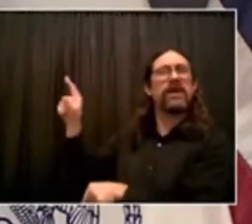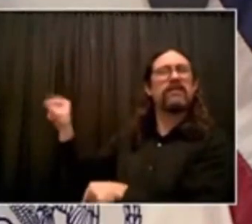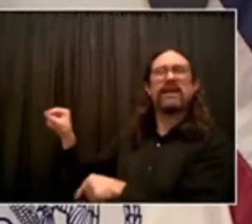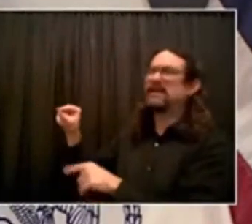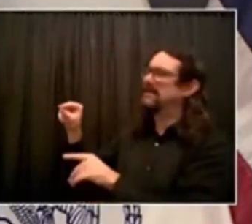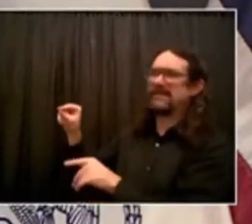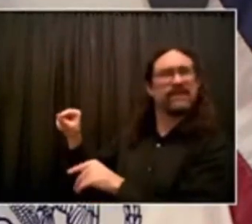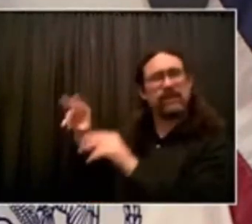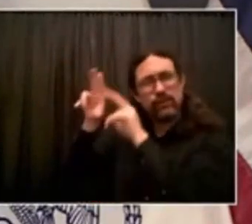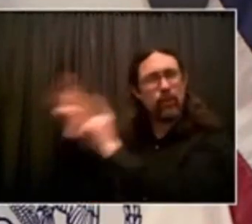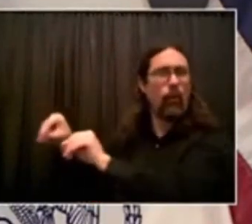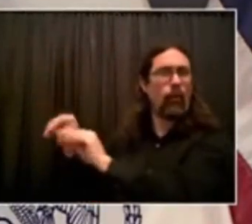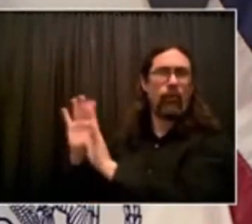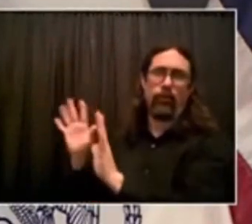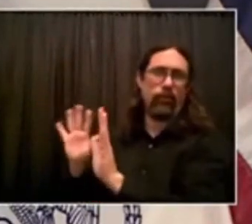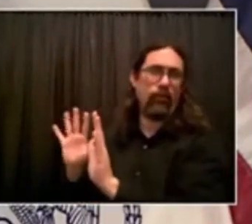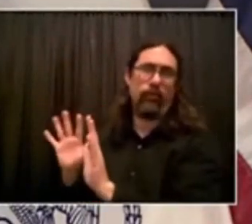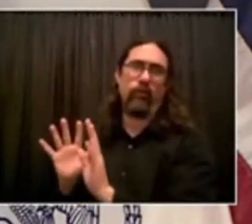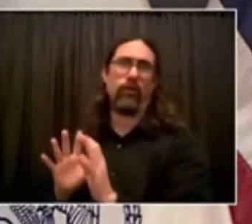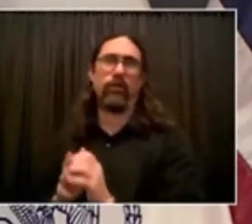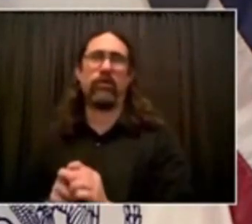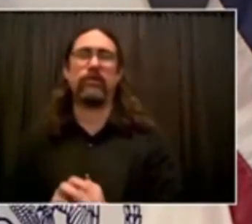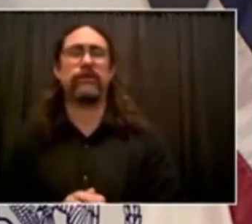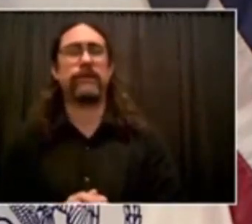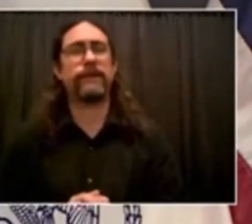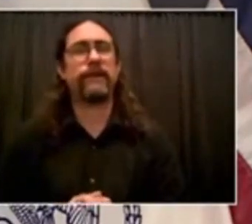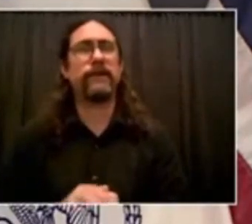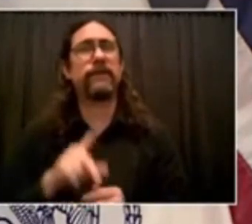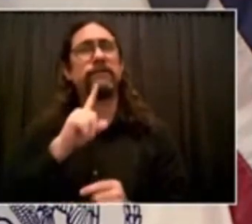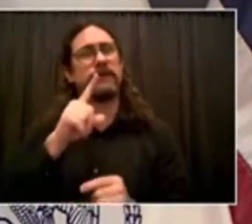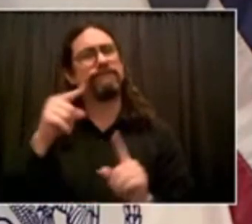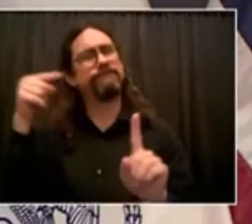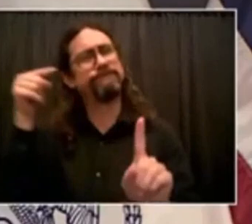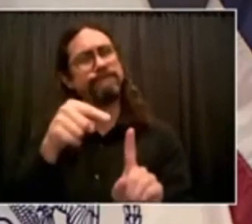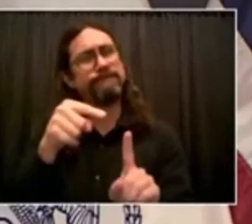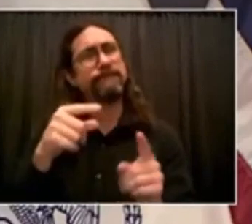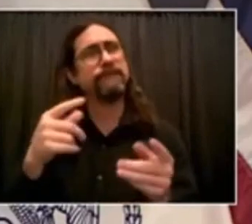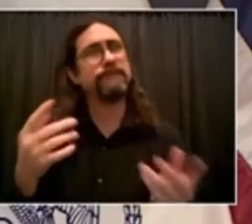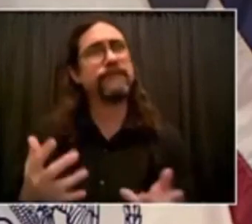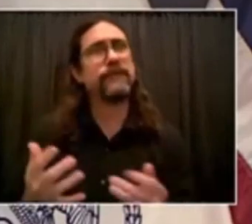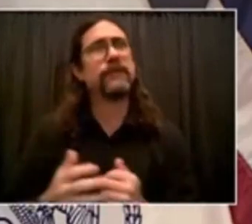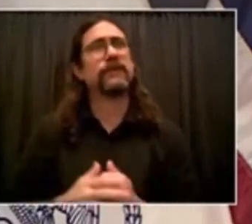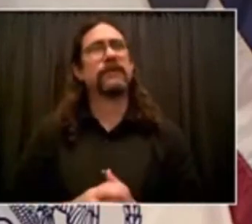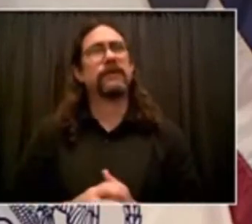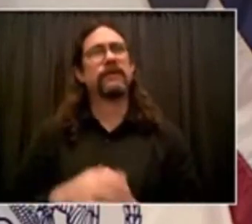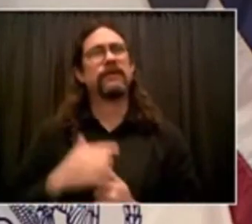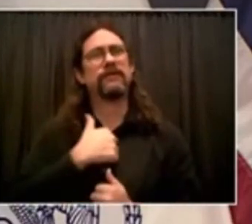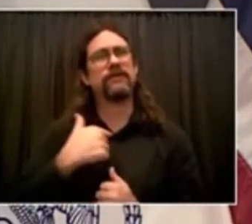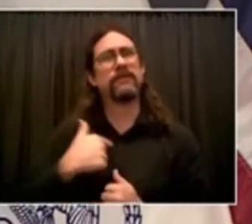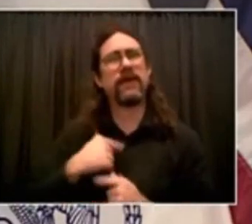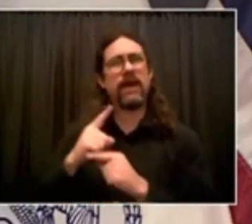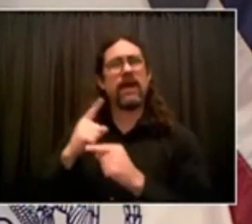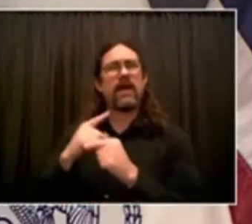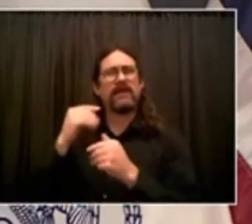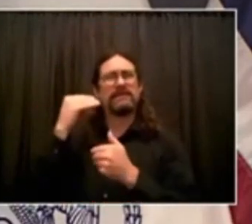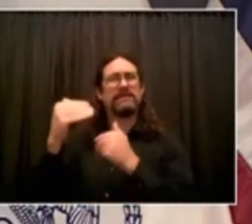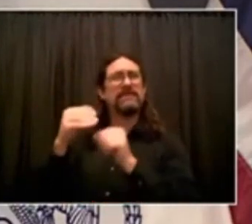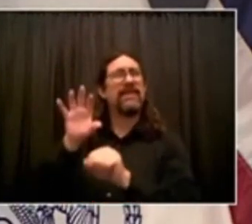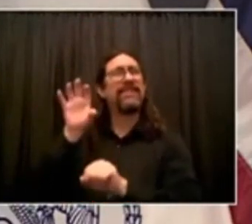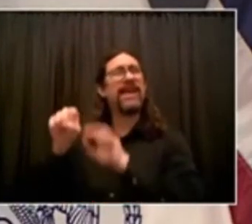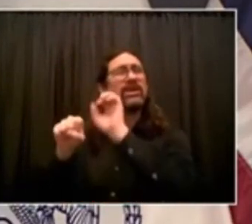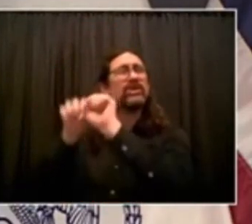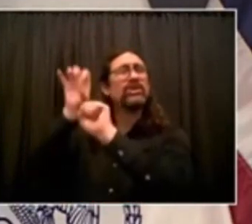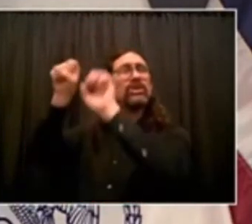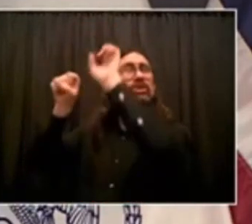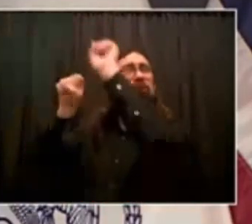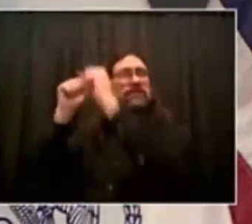I've said we have been climbing the ladder. As we have climbed the ladder, good things have happened. More and more people have gotten vaccinated. The city got